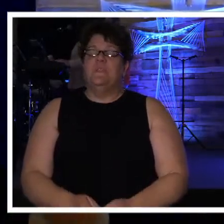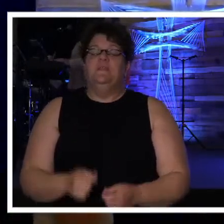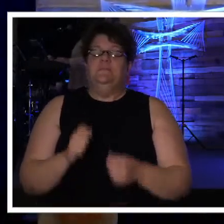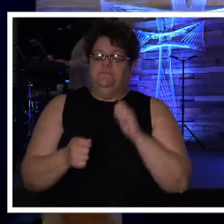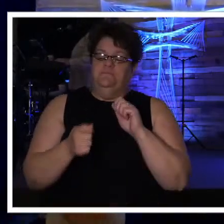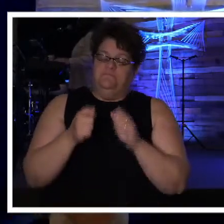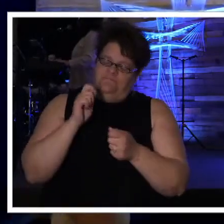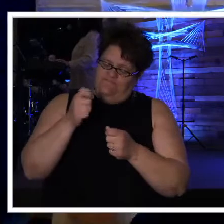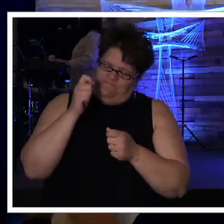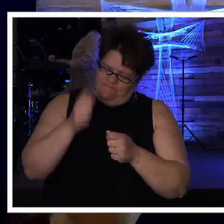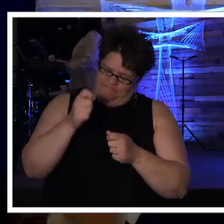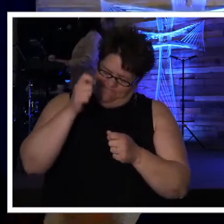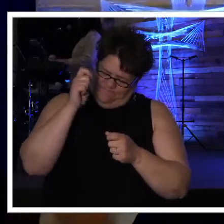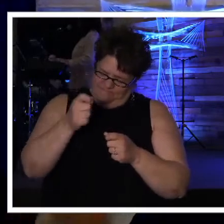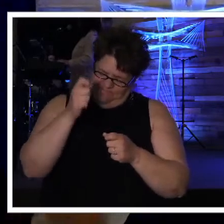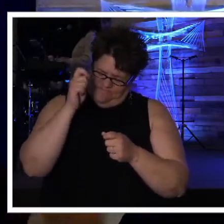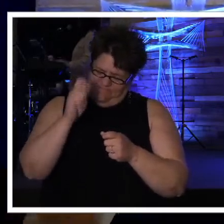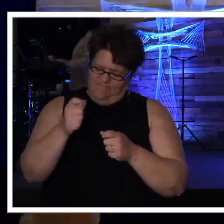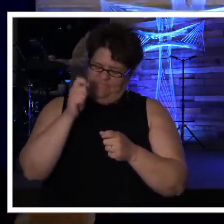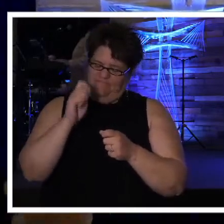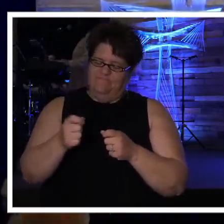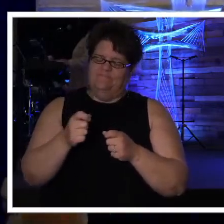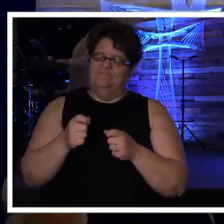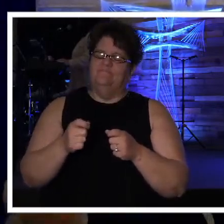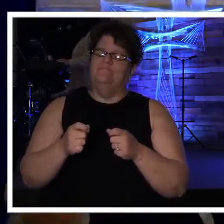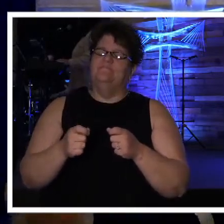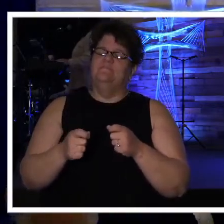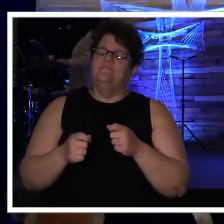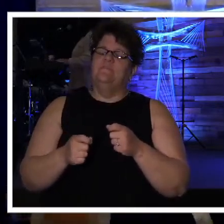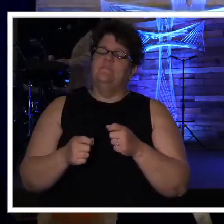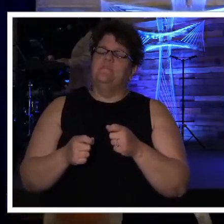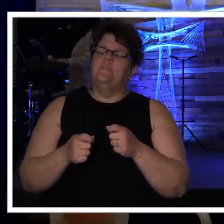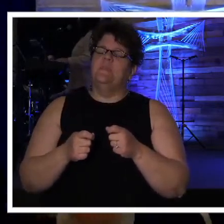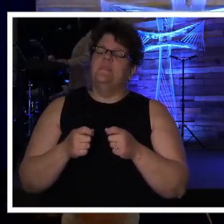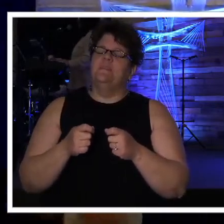Yes, Lord. Yes, God. Yes, Lord.